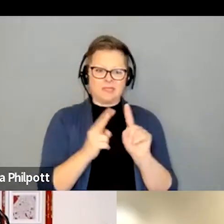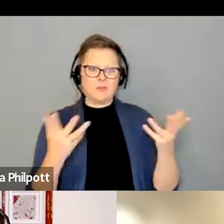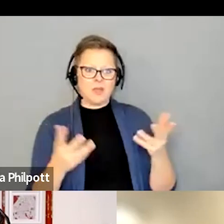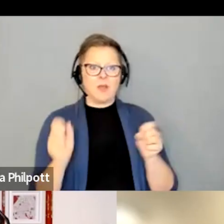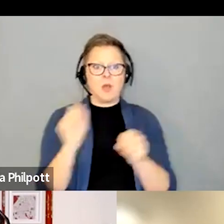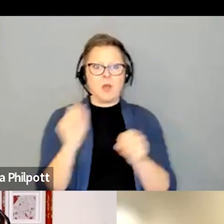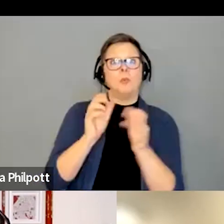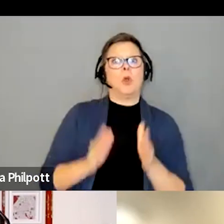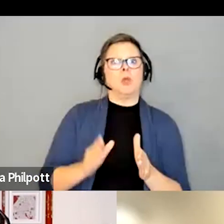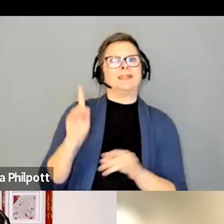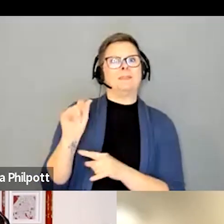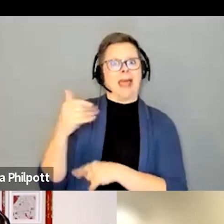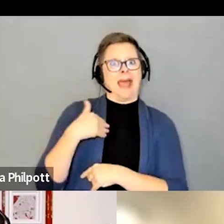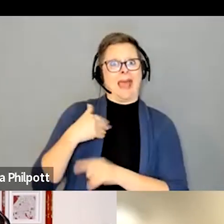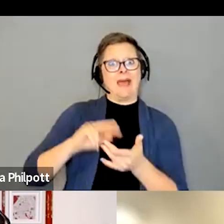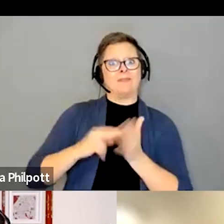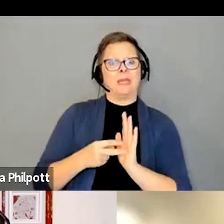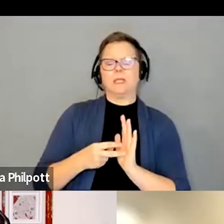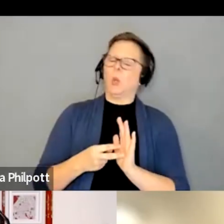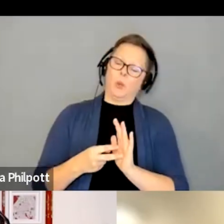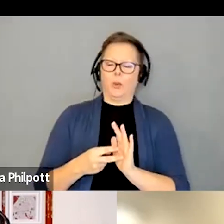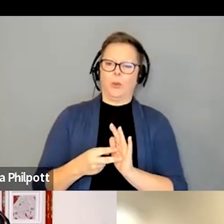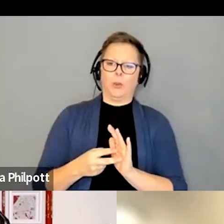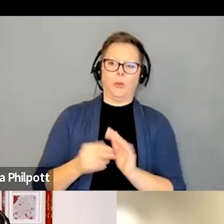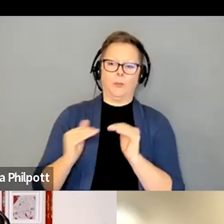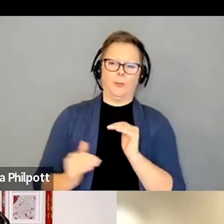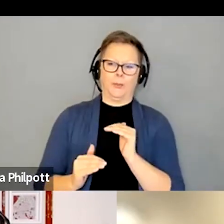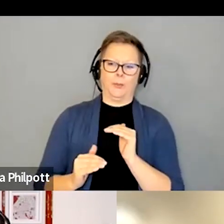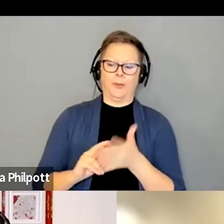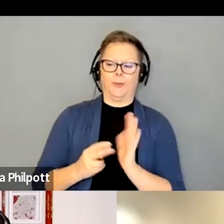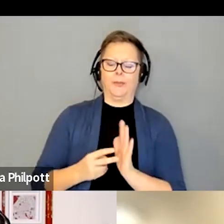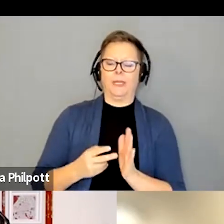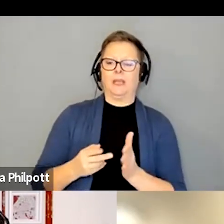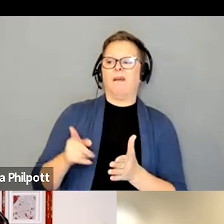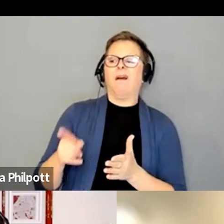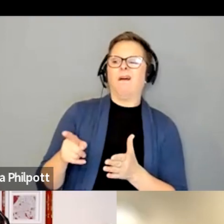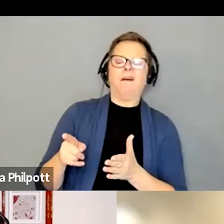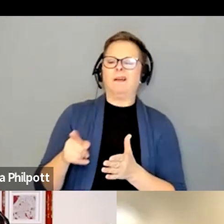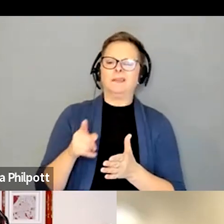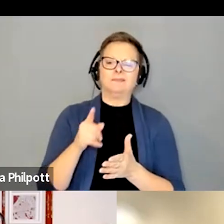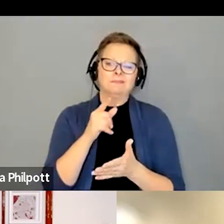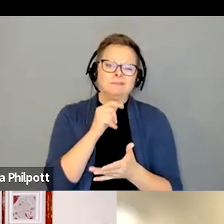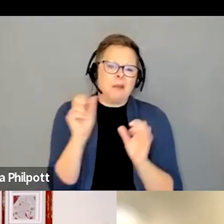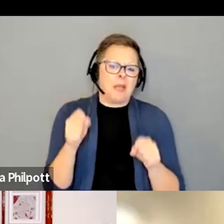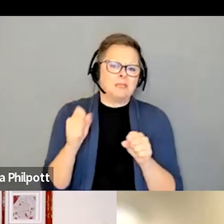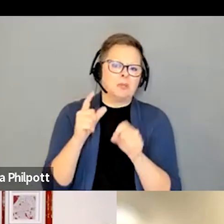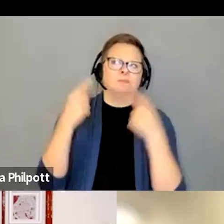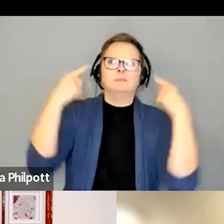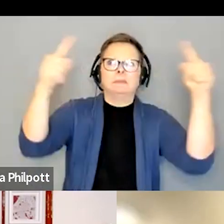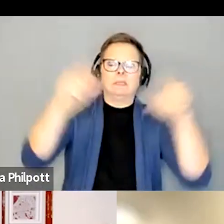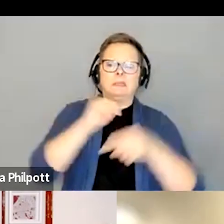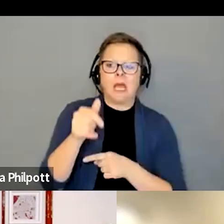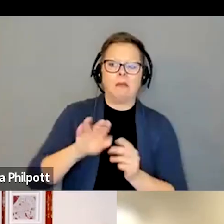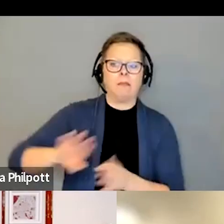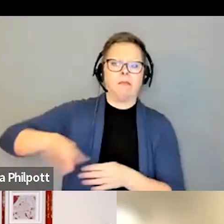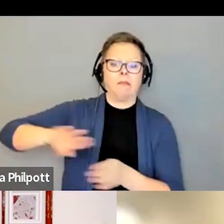less capable. They passed over for opportunities for that reason. And